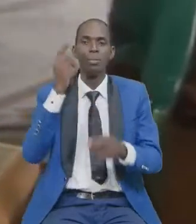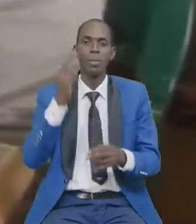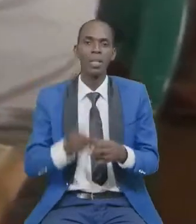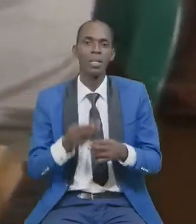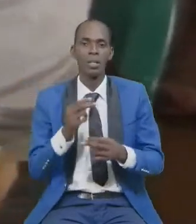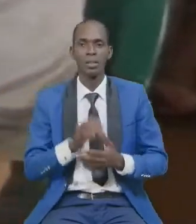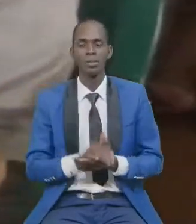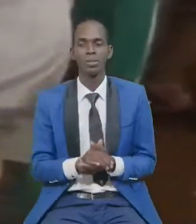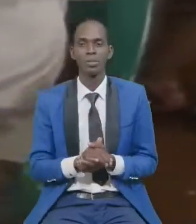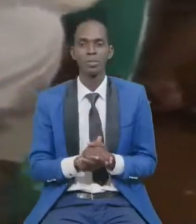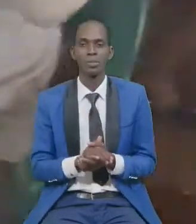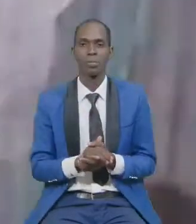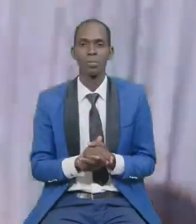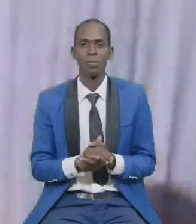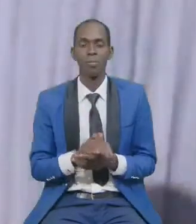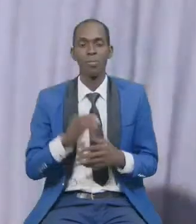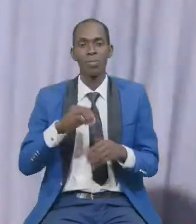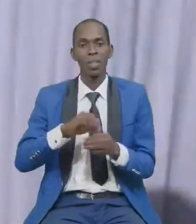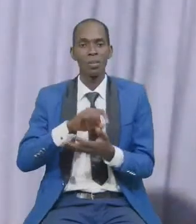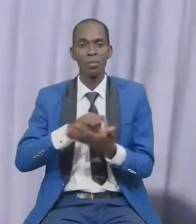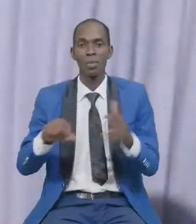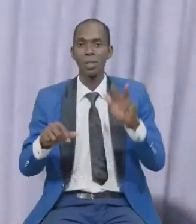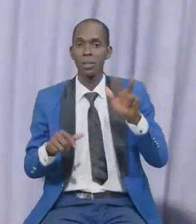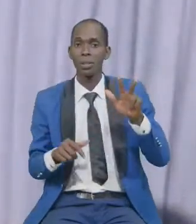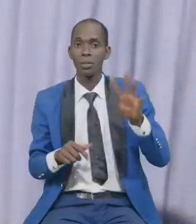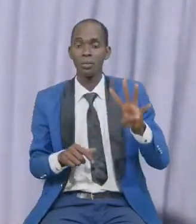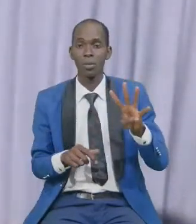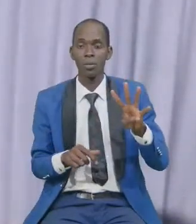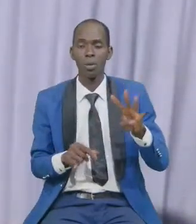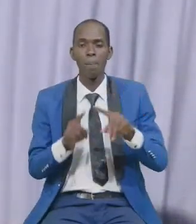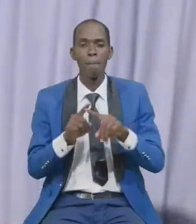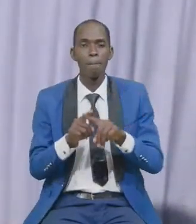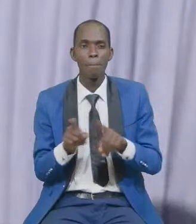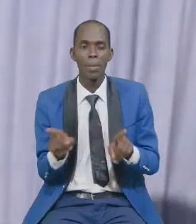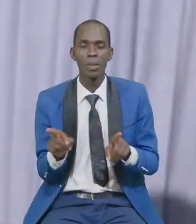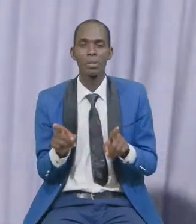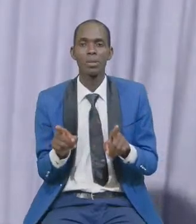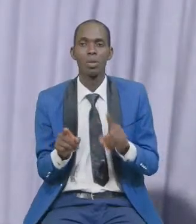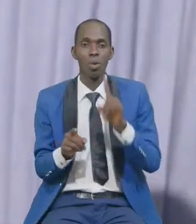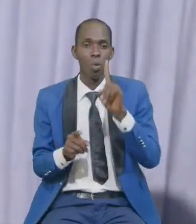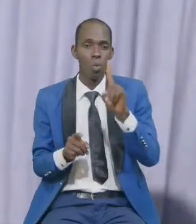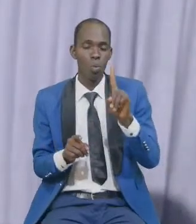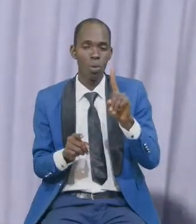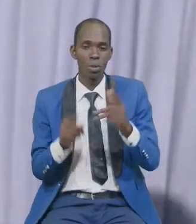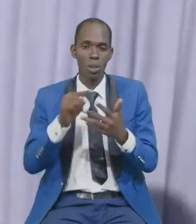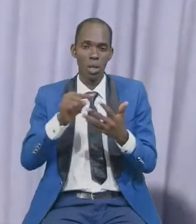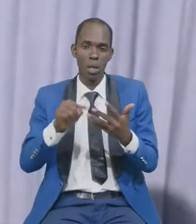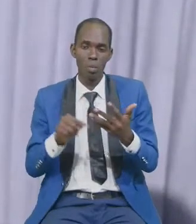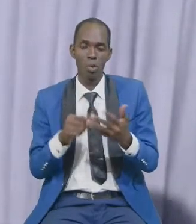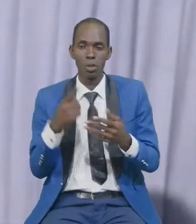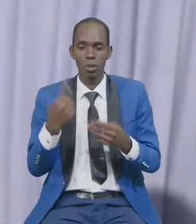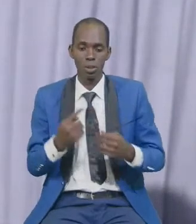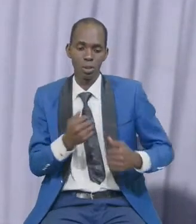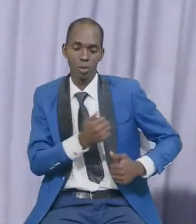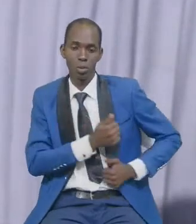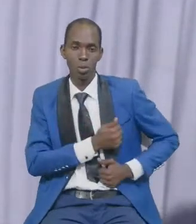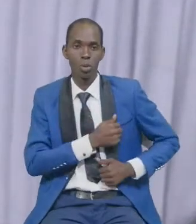name. Verse 34. But one of the soldiers with a